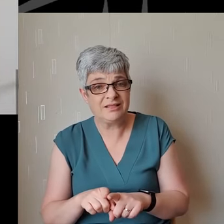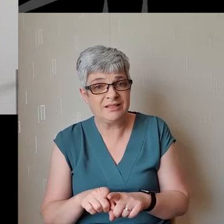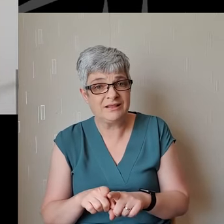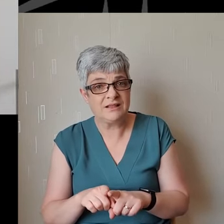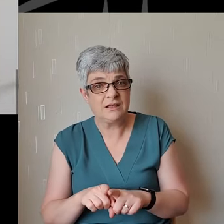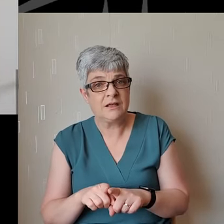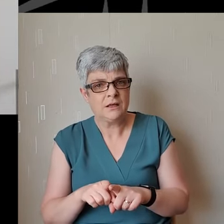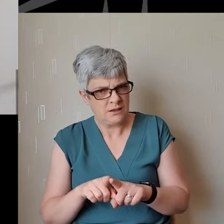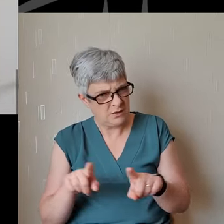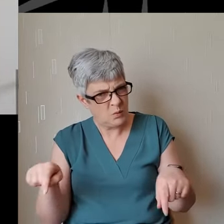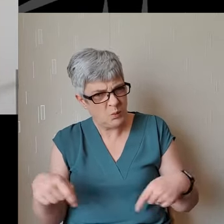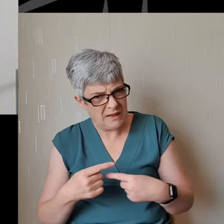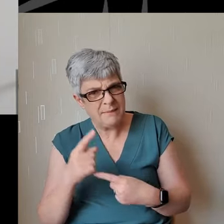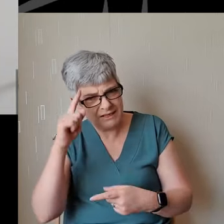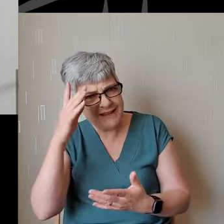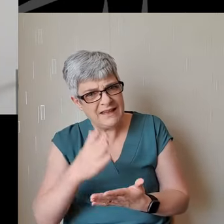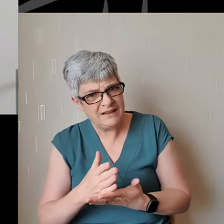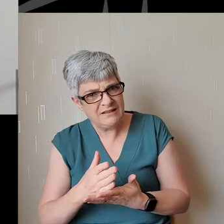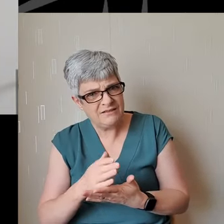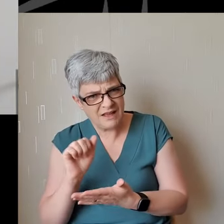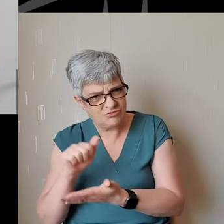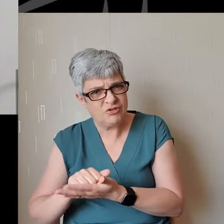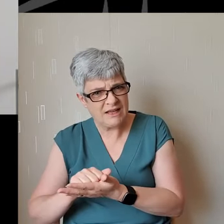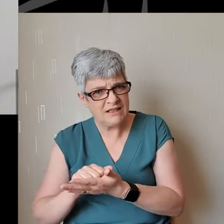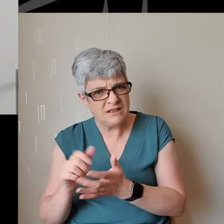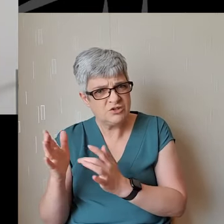Do you believe that's who he is?